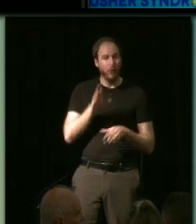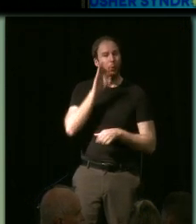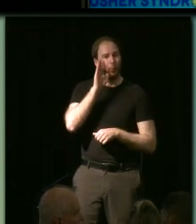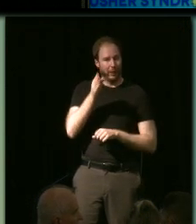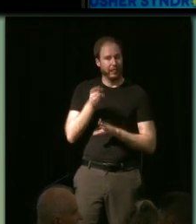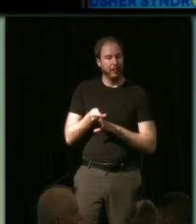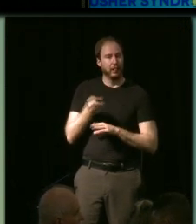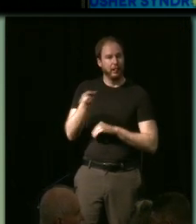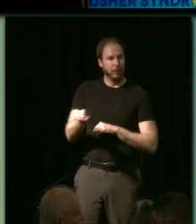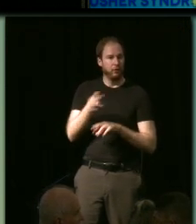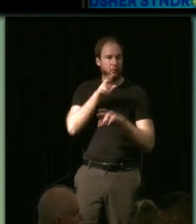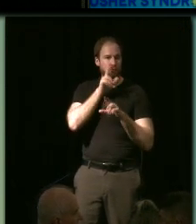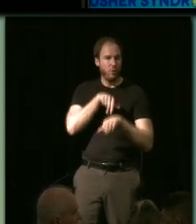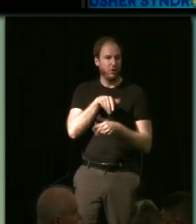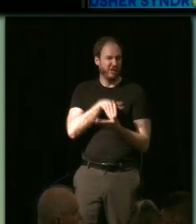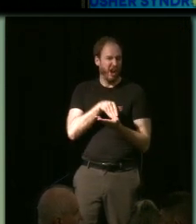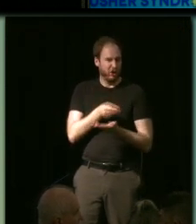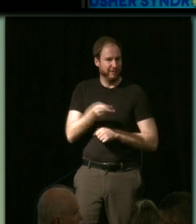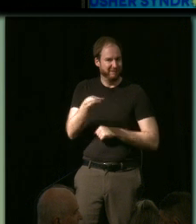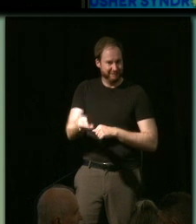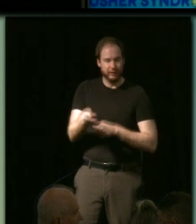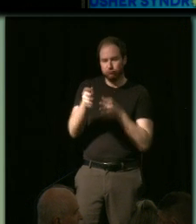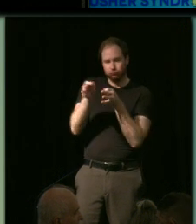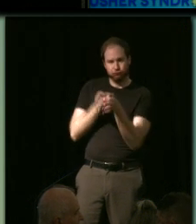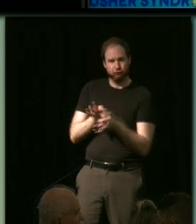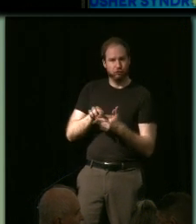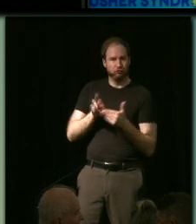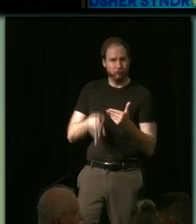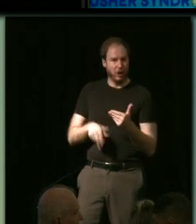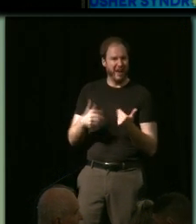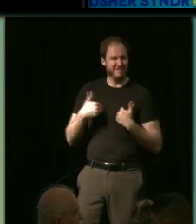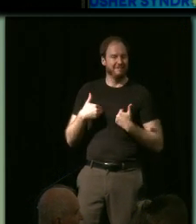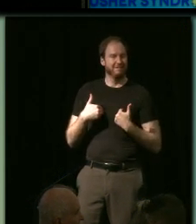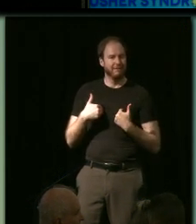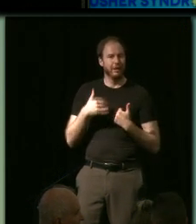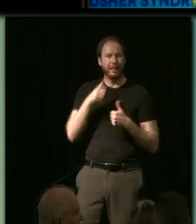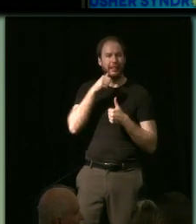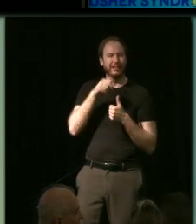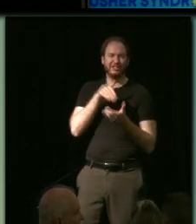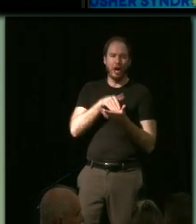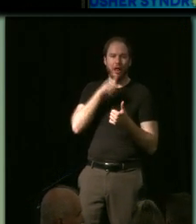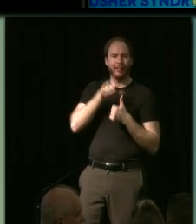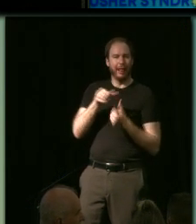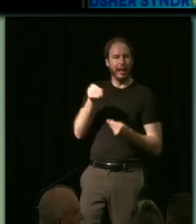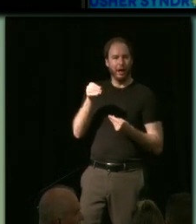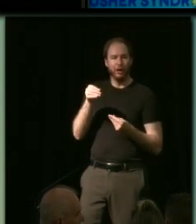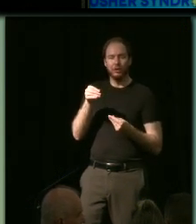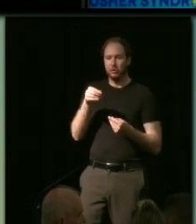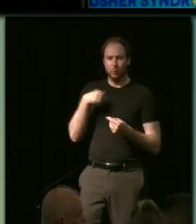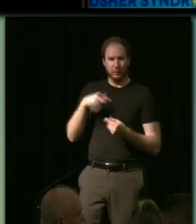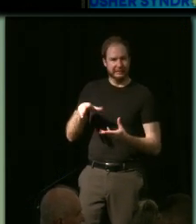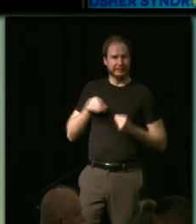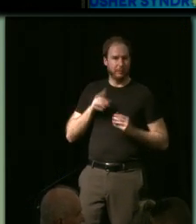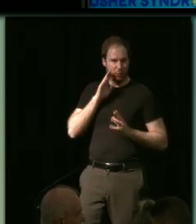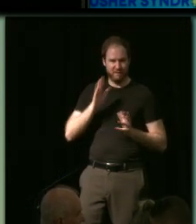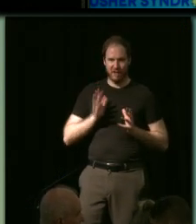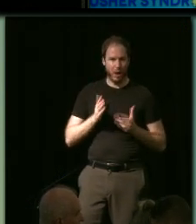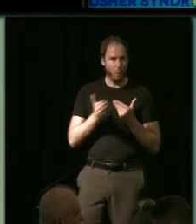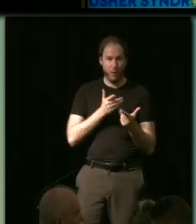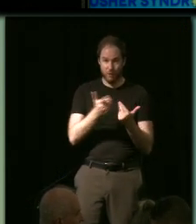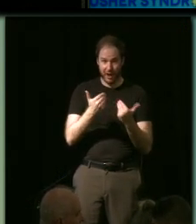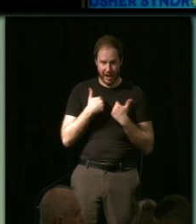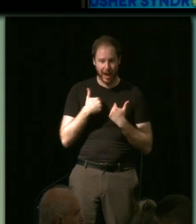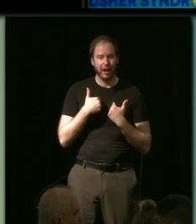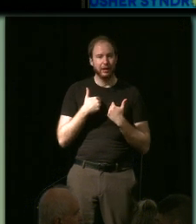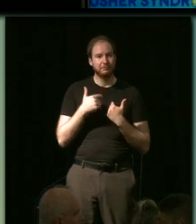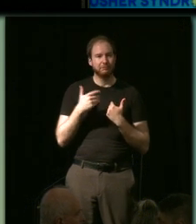gets a report from the doctor that describes the result of testing. So it's a letter from the doctor. We can take that too. Whatever you have,